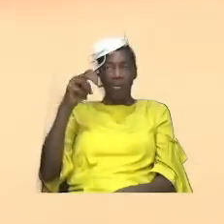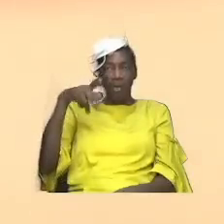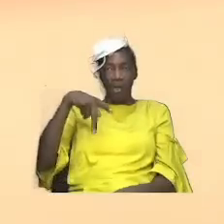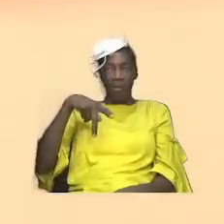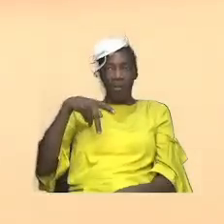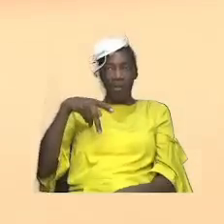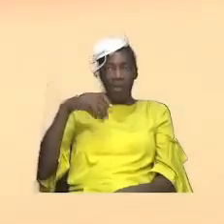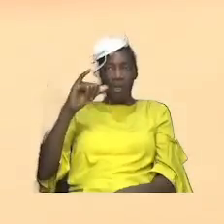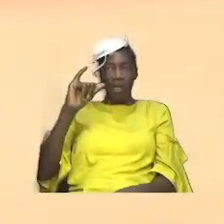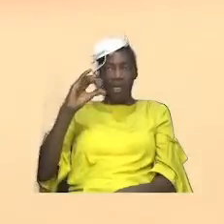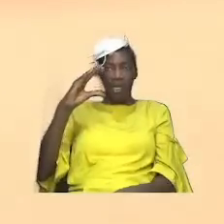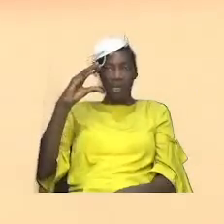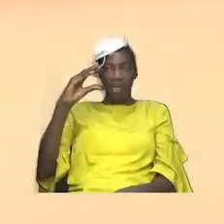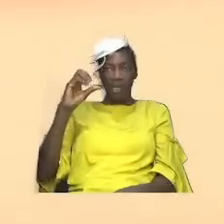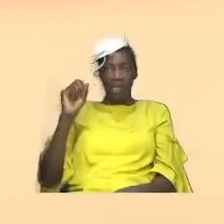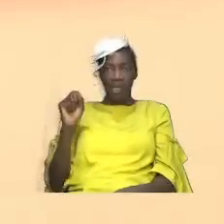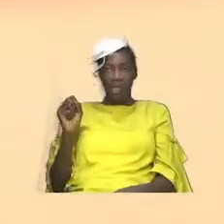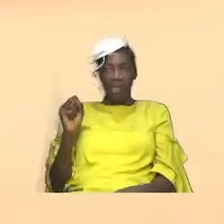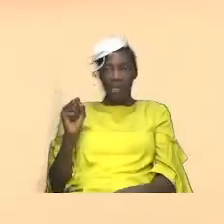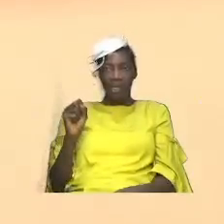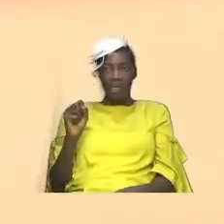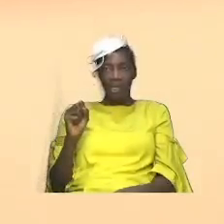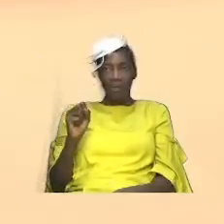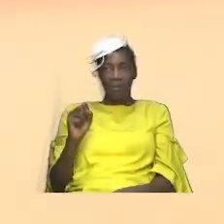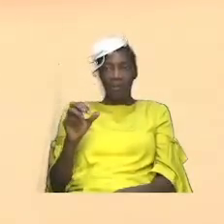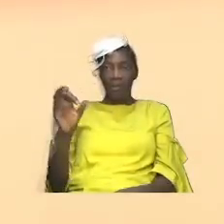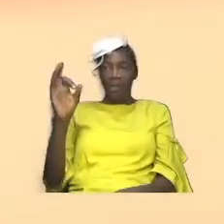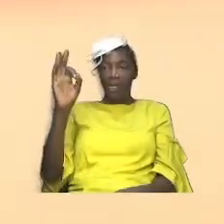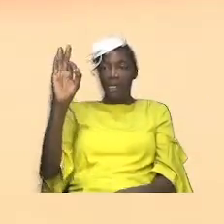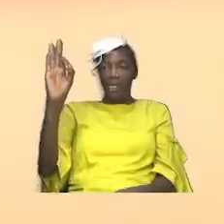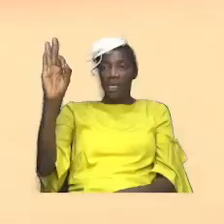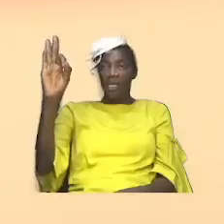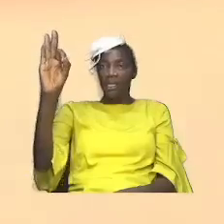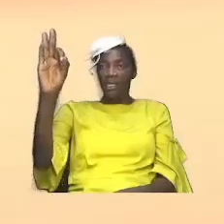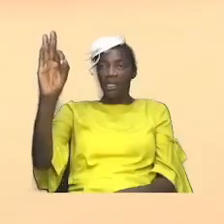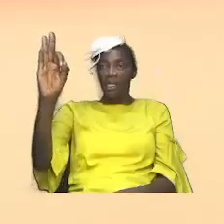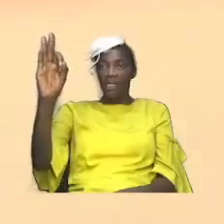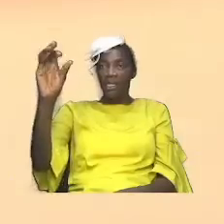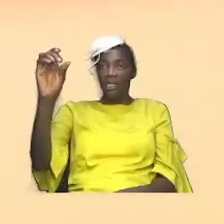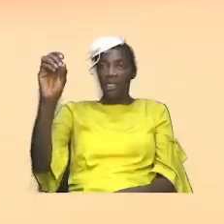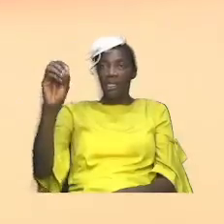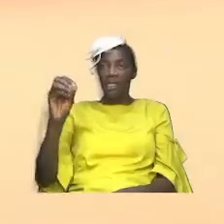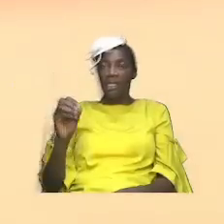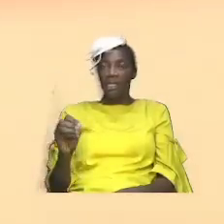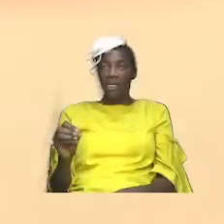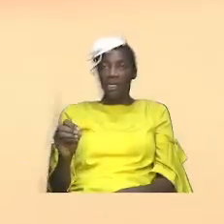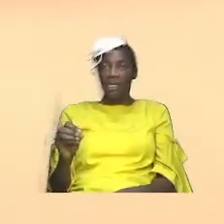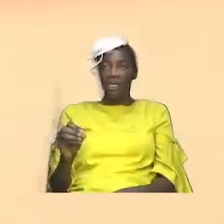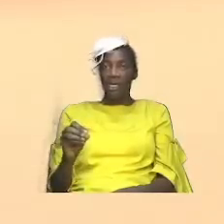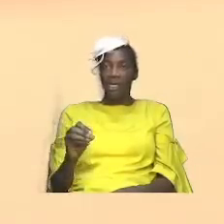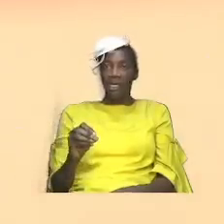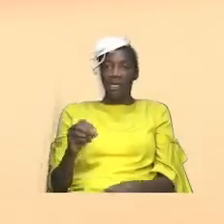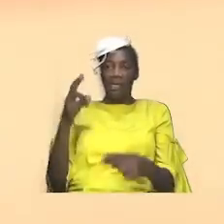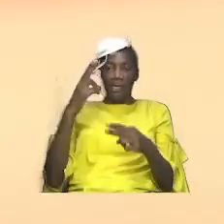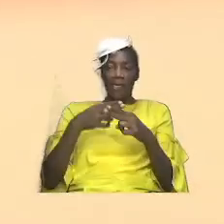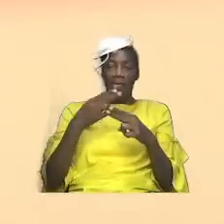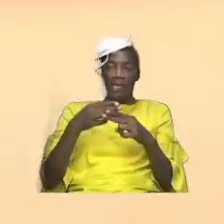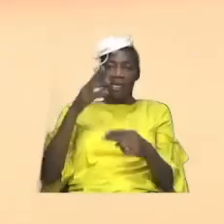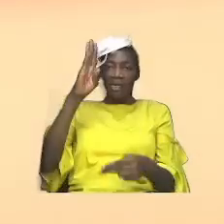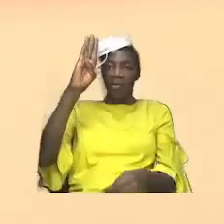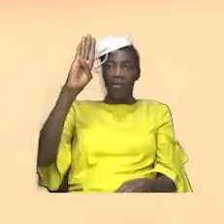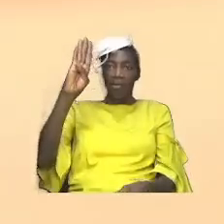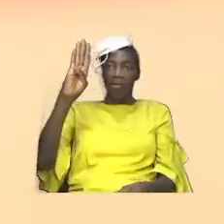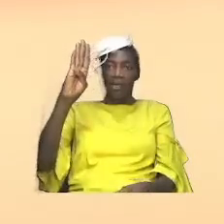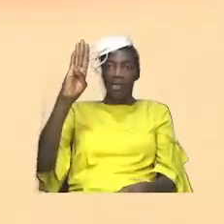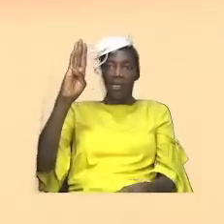in the 1980s? I think it was when there was one of the fastest men of all times. His name was Ben Johnson. And Ben Johnson